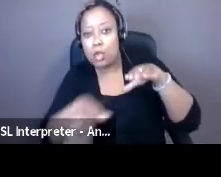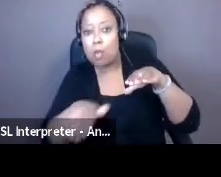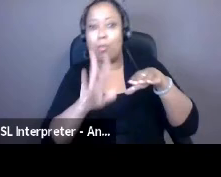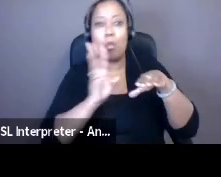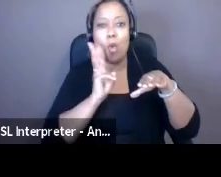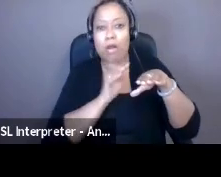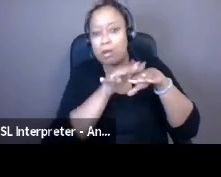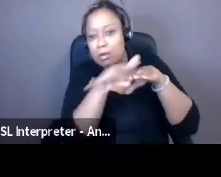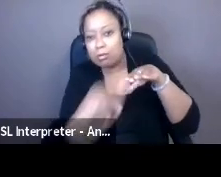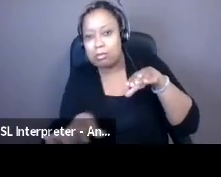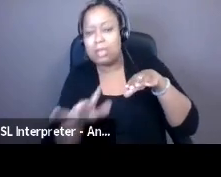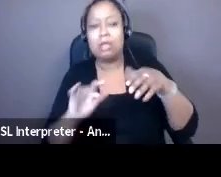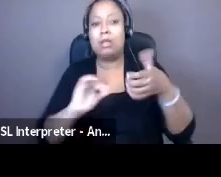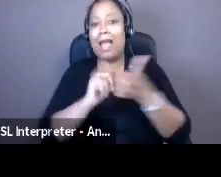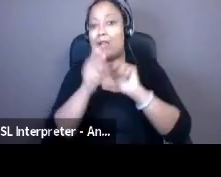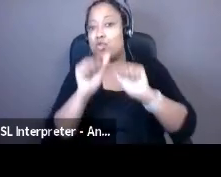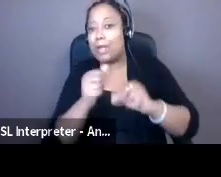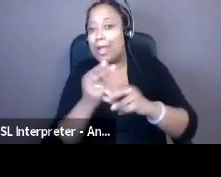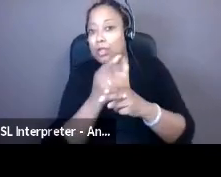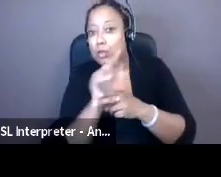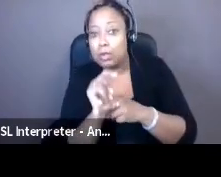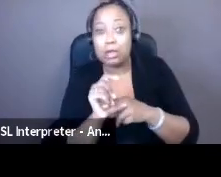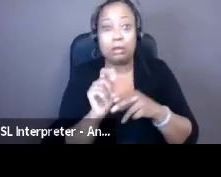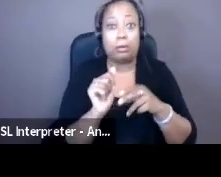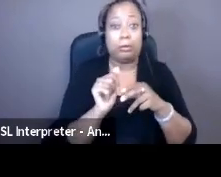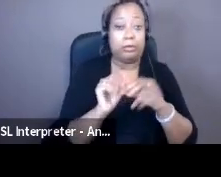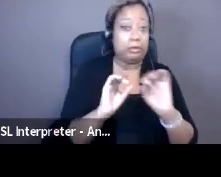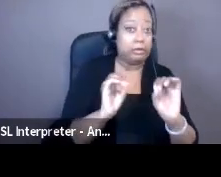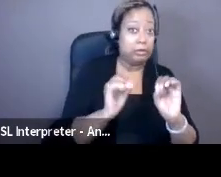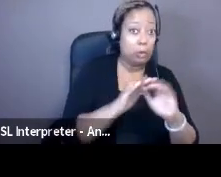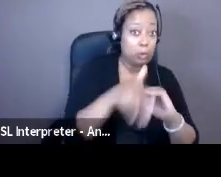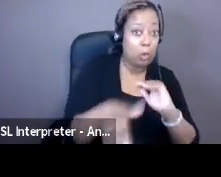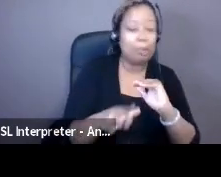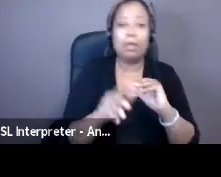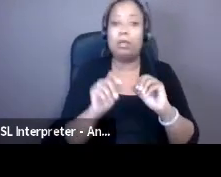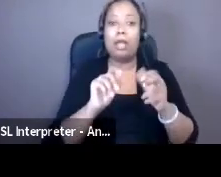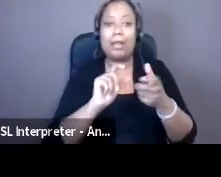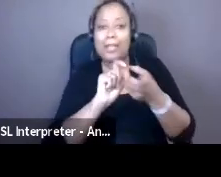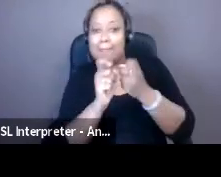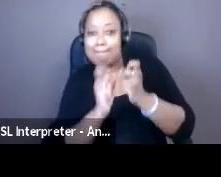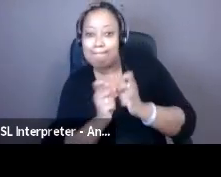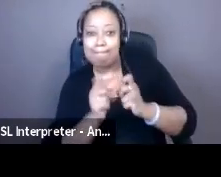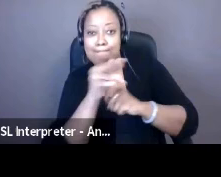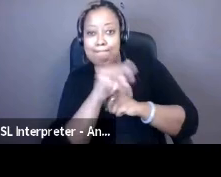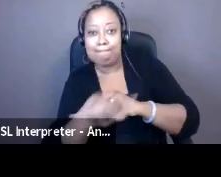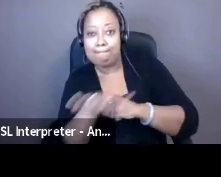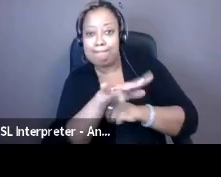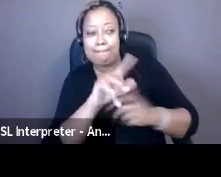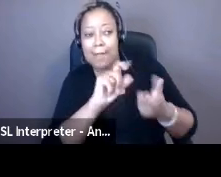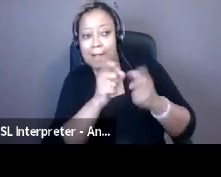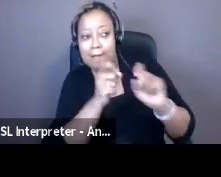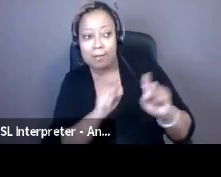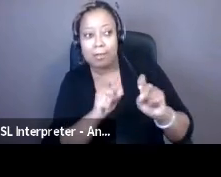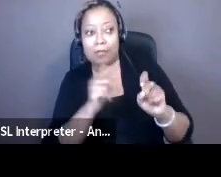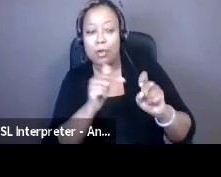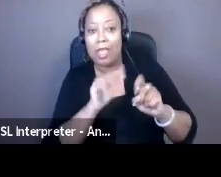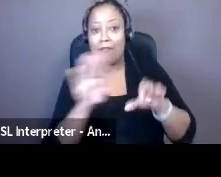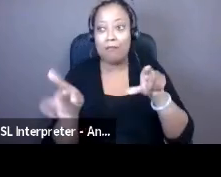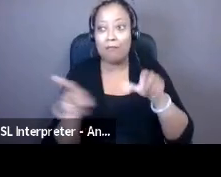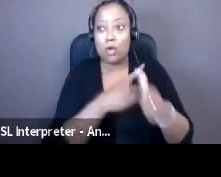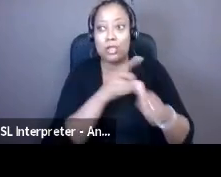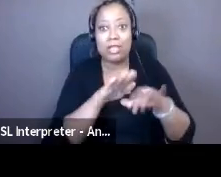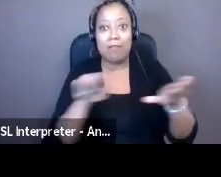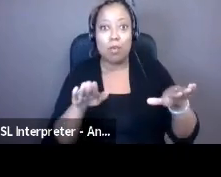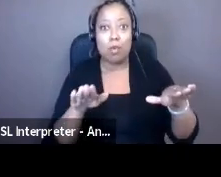use that slope or lack of slope to modify the ground to get to that first level without